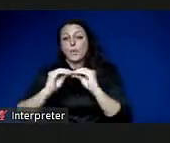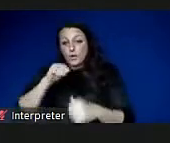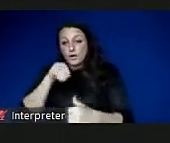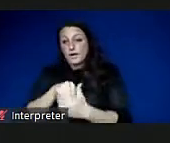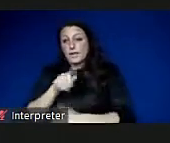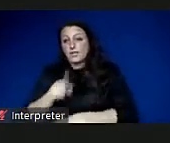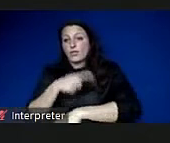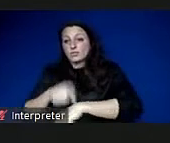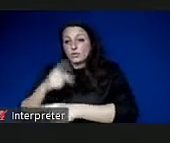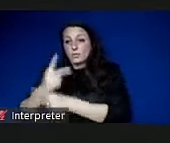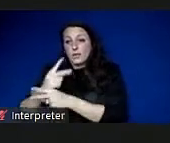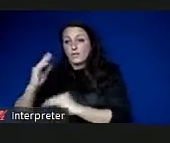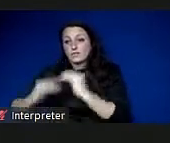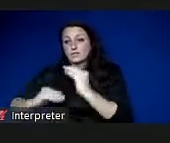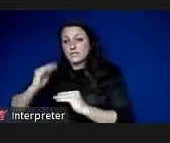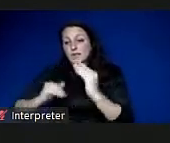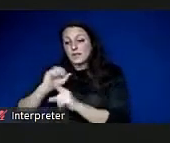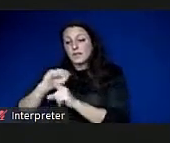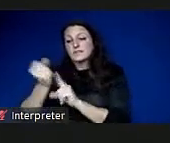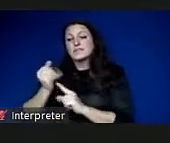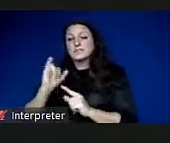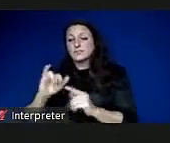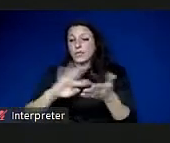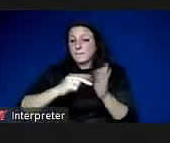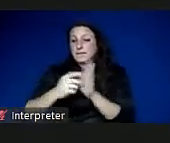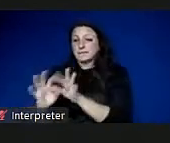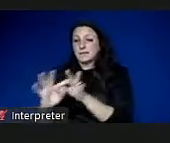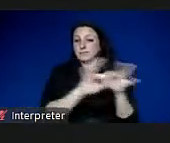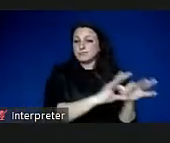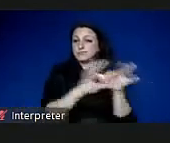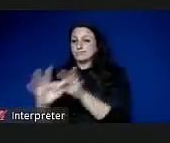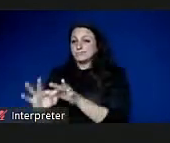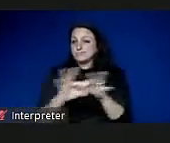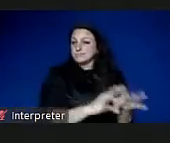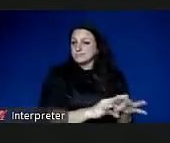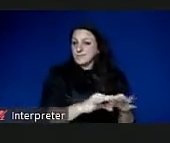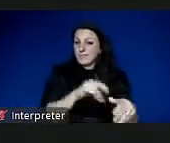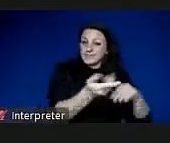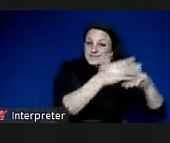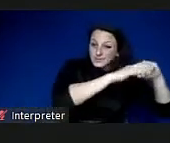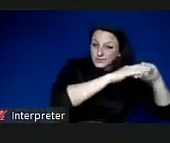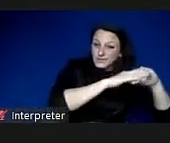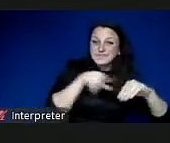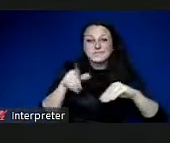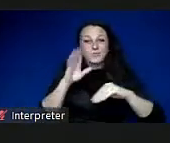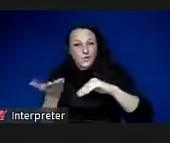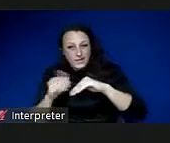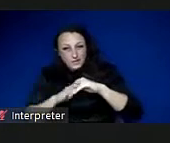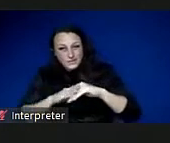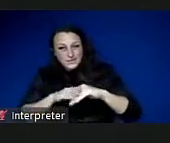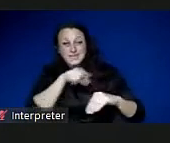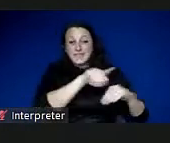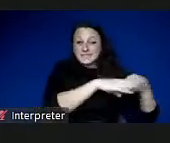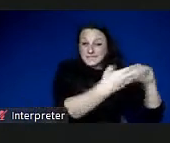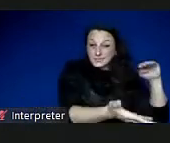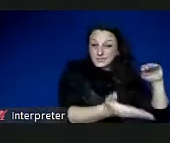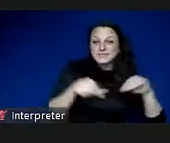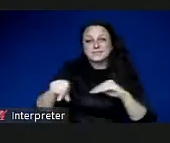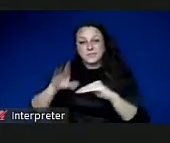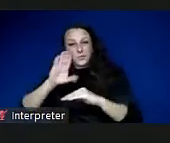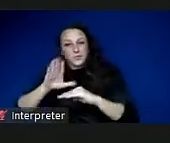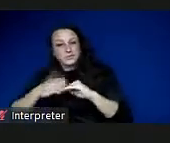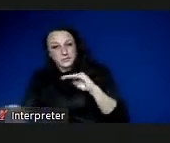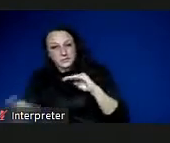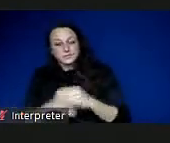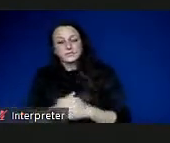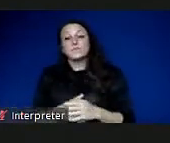cases, meaning that the two are really correlating quite closely with each other. Next slide. And this slide shows